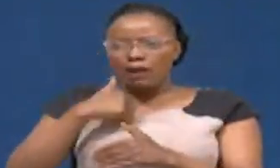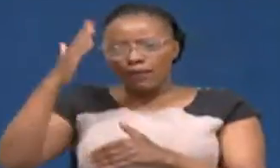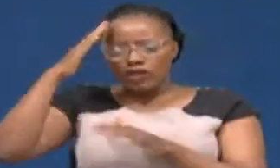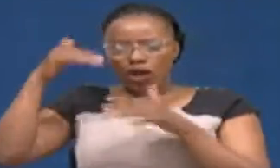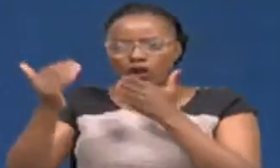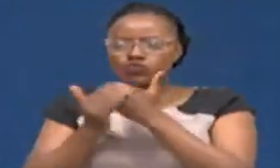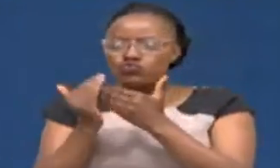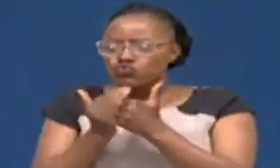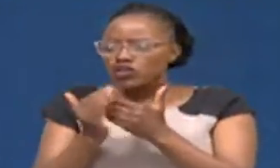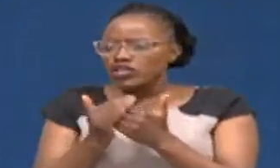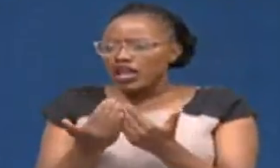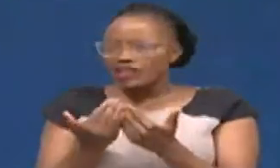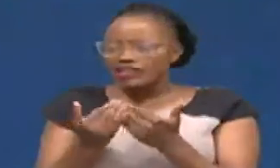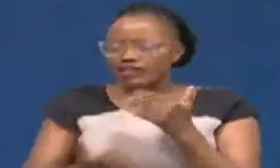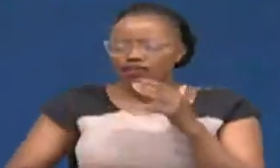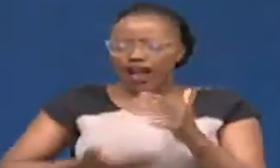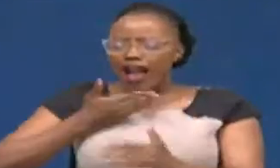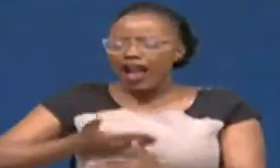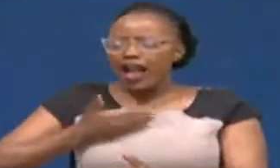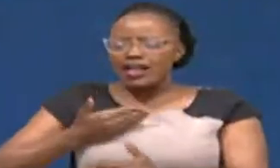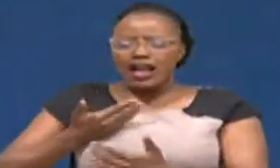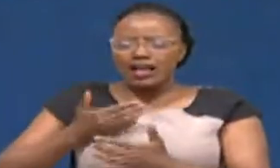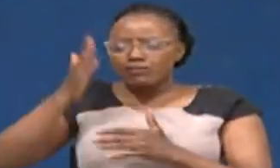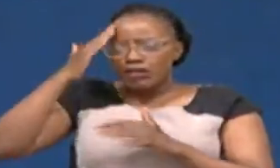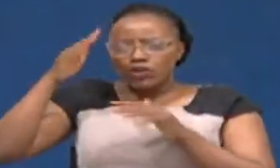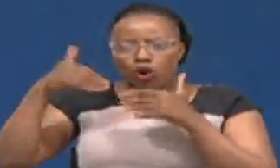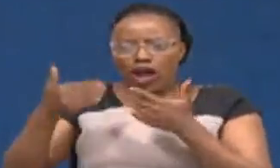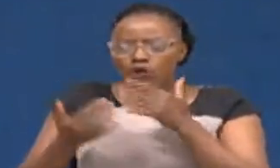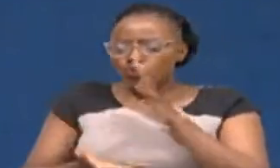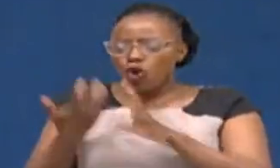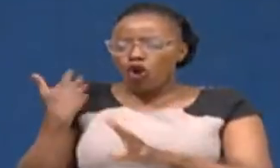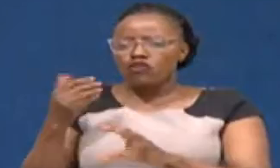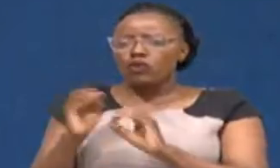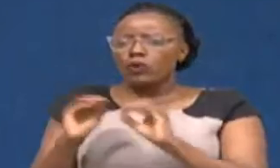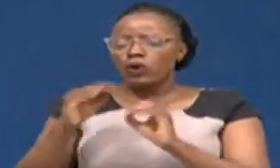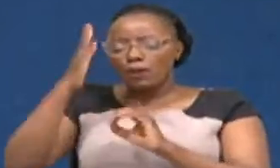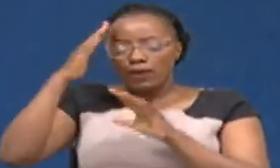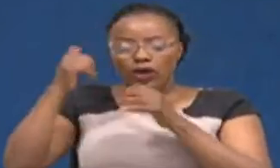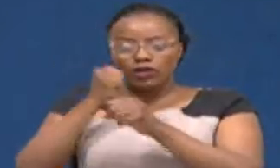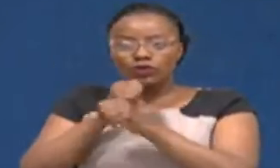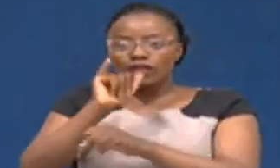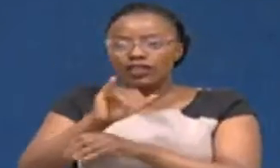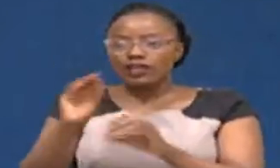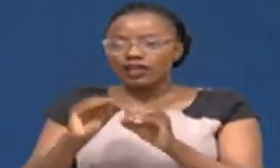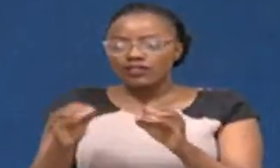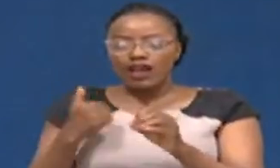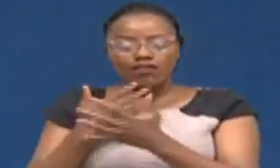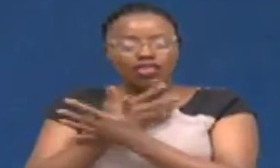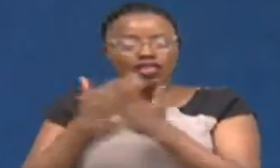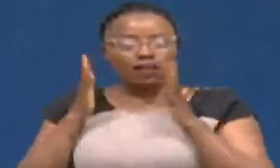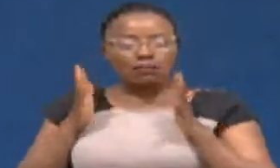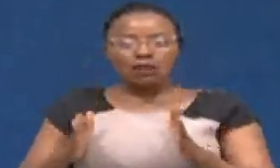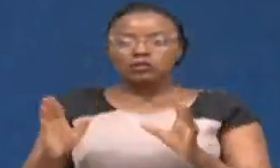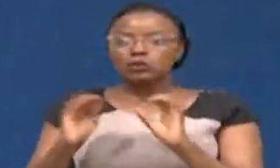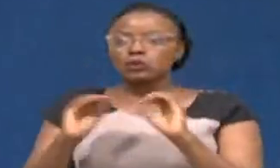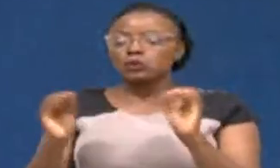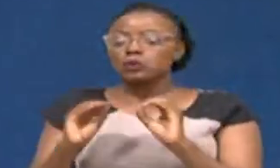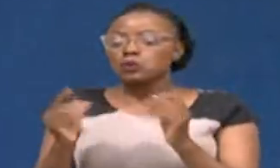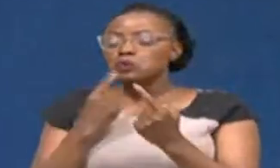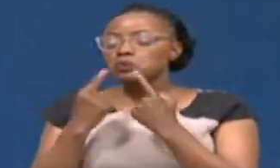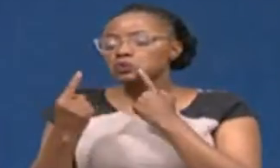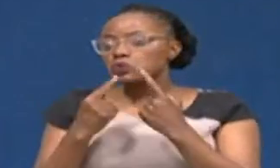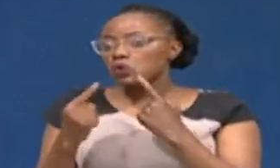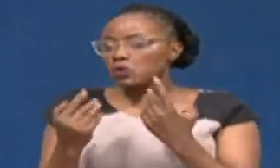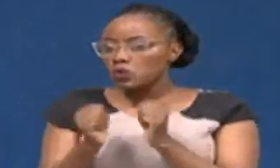know how to take the anger out of me. I didn't know how to do it. I had nobody to talk